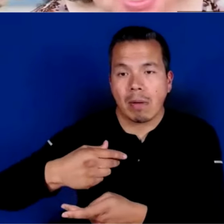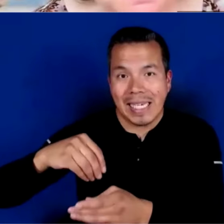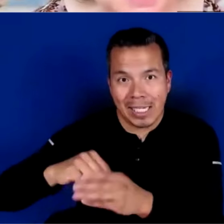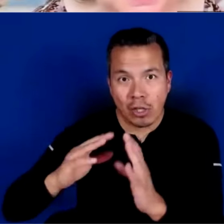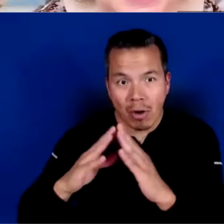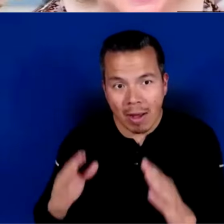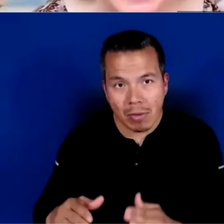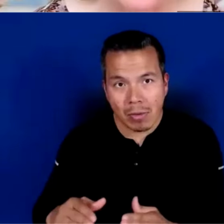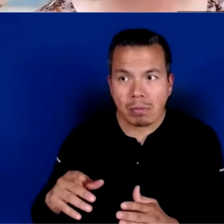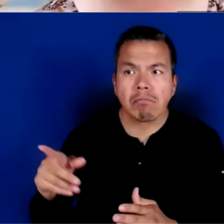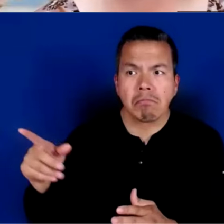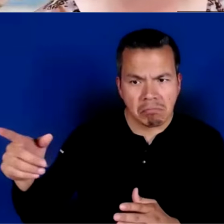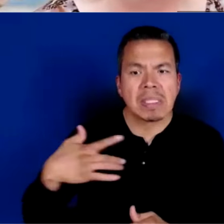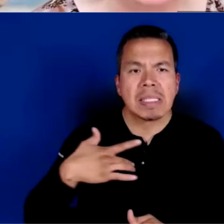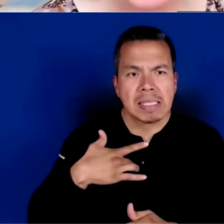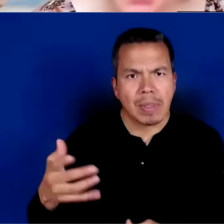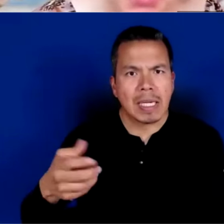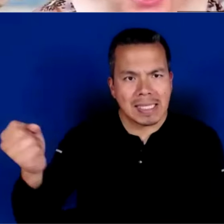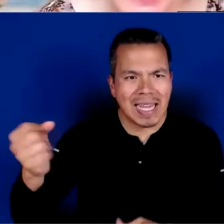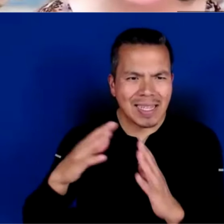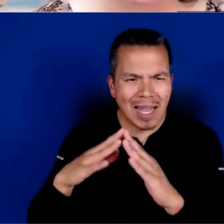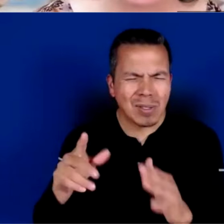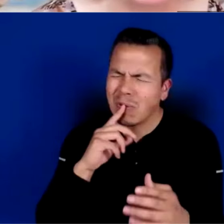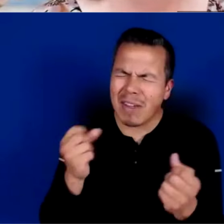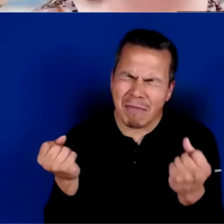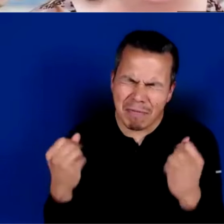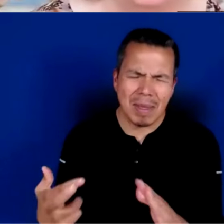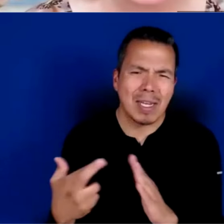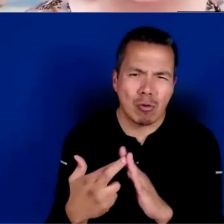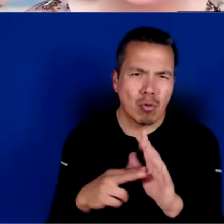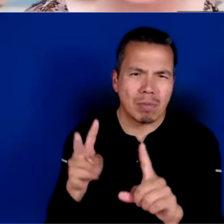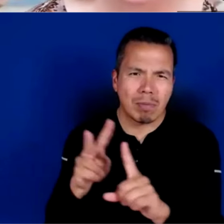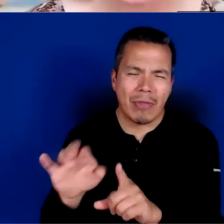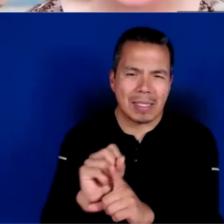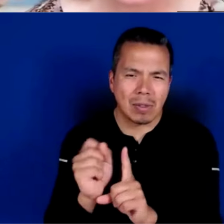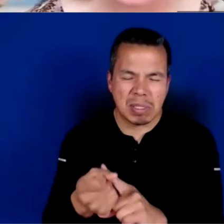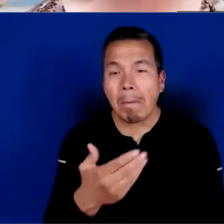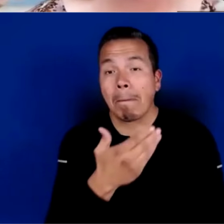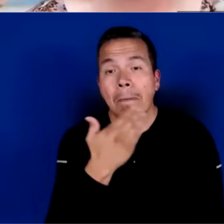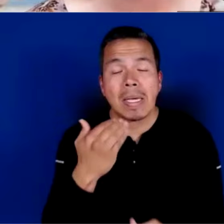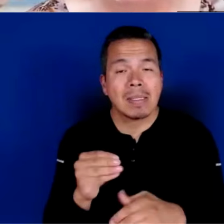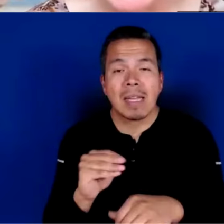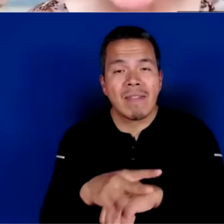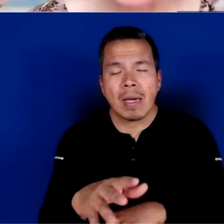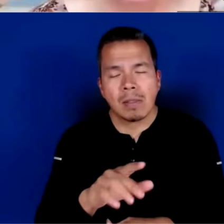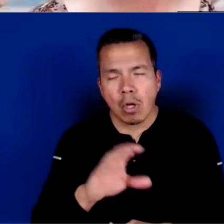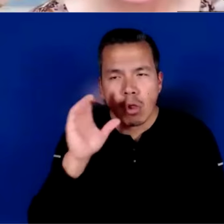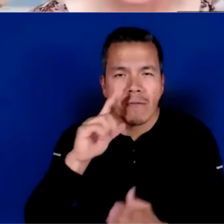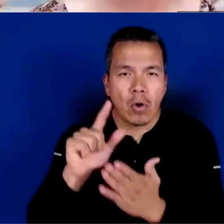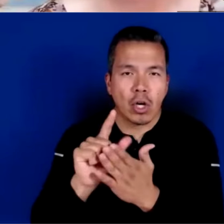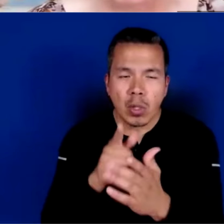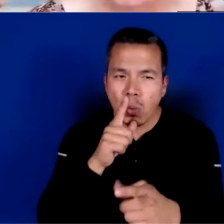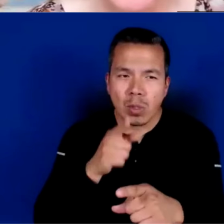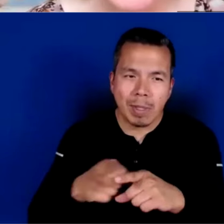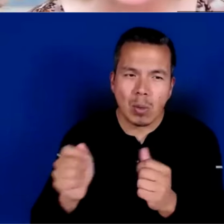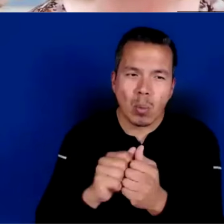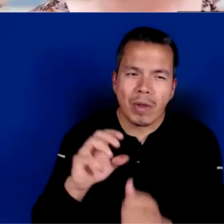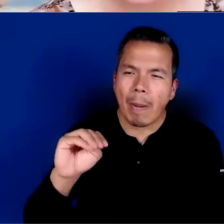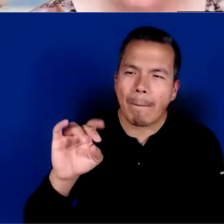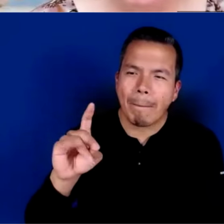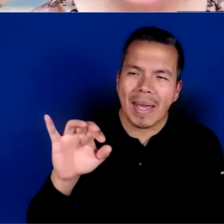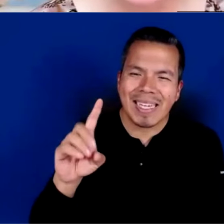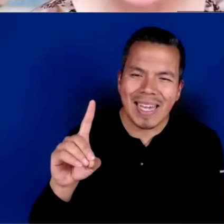they're generally going to be able to take the house. So there's a bunch of rules. I would look for an attorney who specializes in Medicaid state